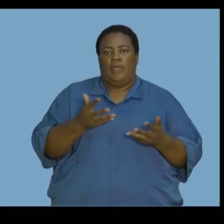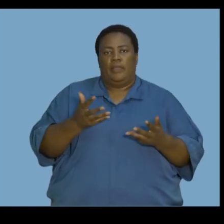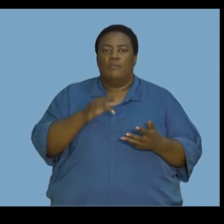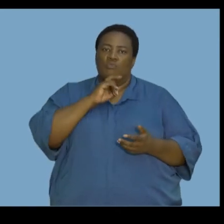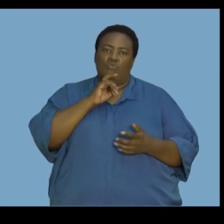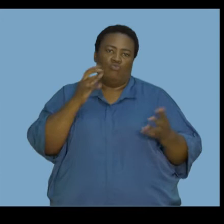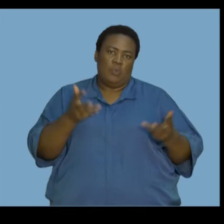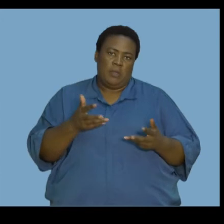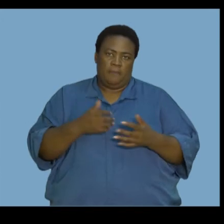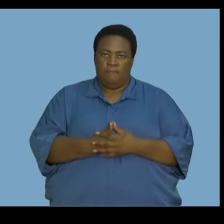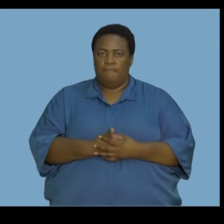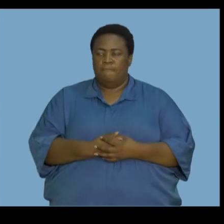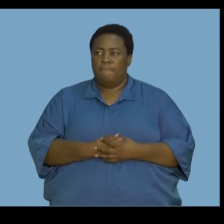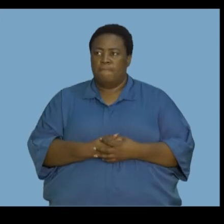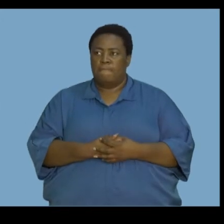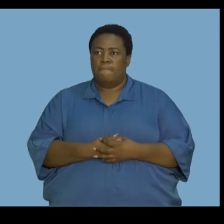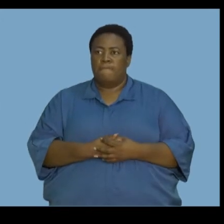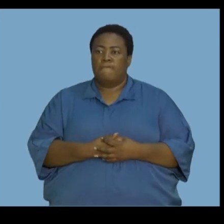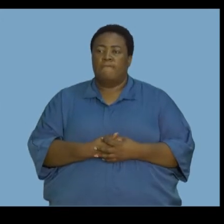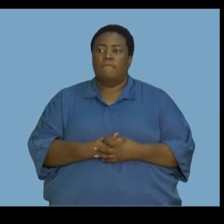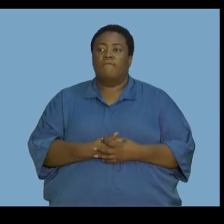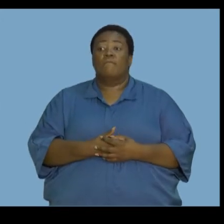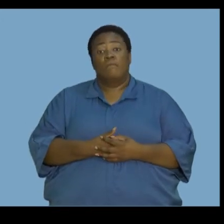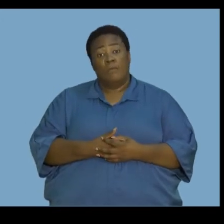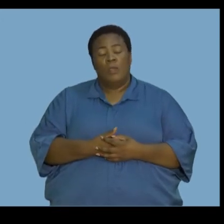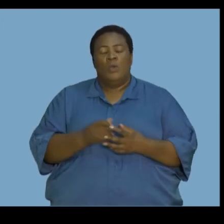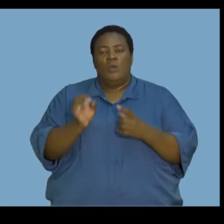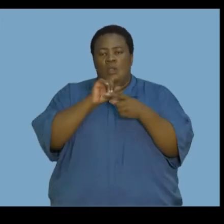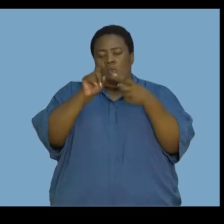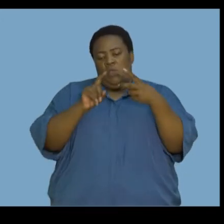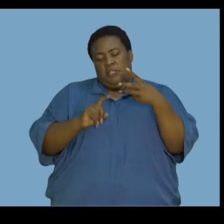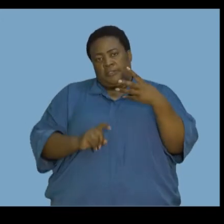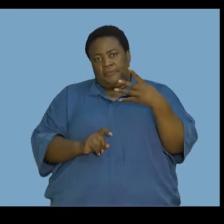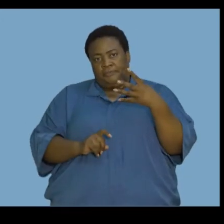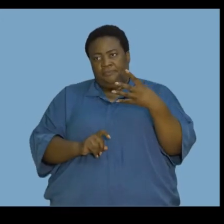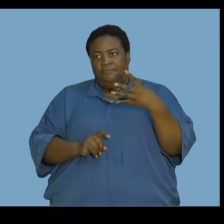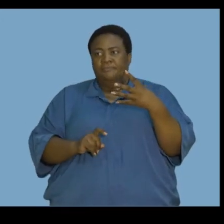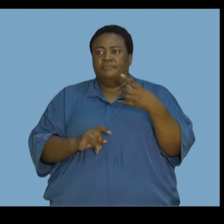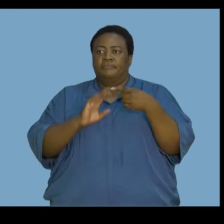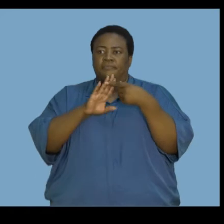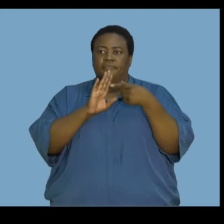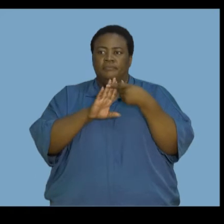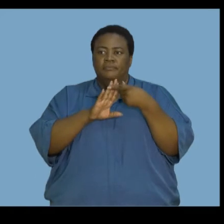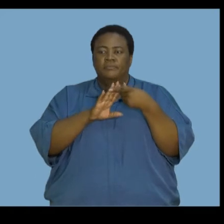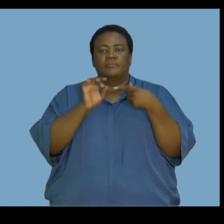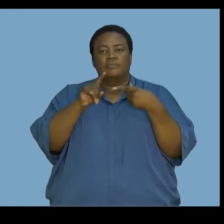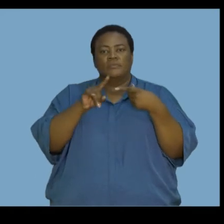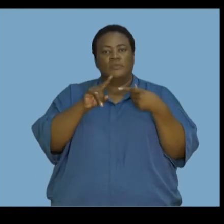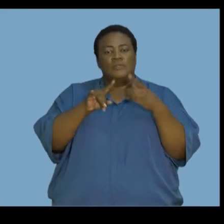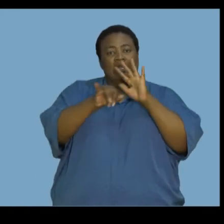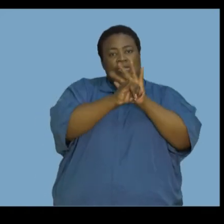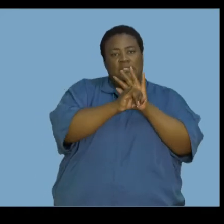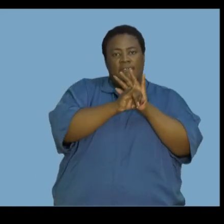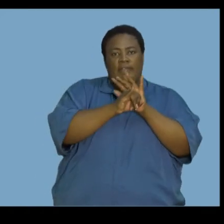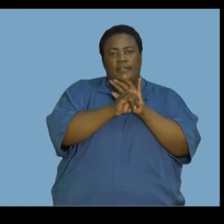used. So a few questions that they had to put together that they had to respond to. So firstly, in this study, identify